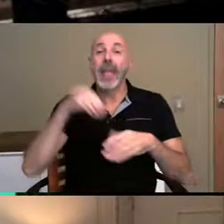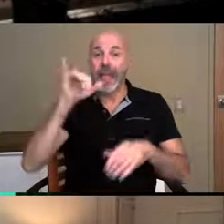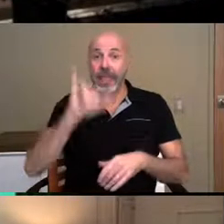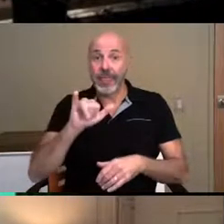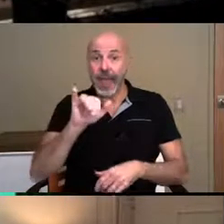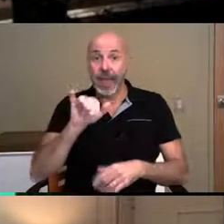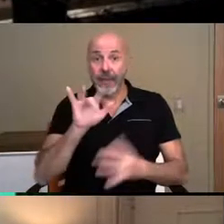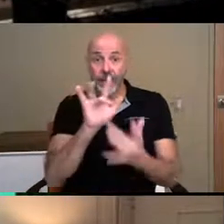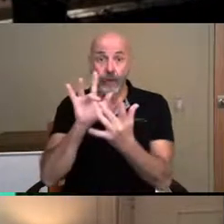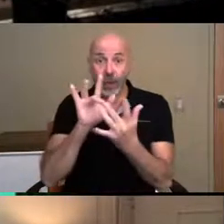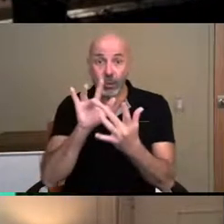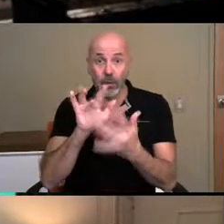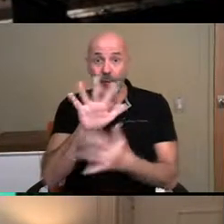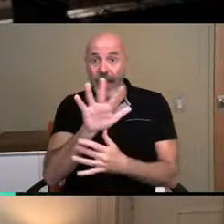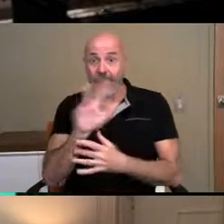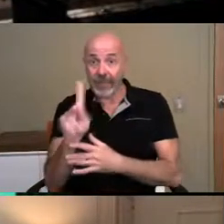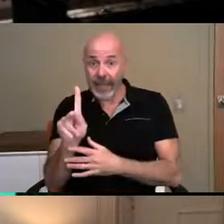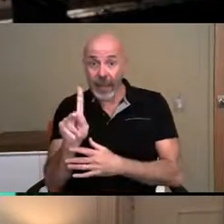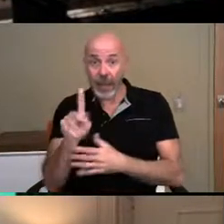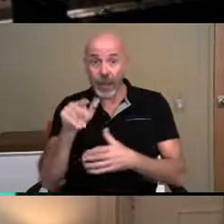and walk, you're going to go to